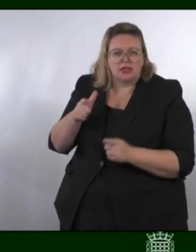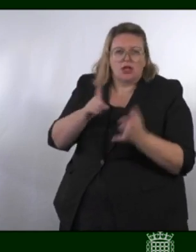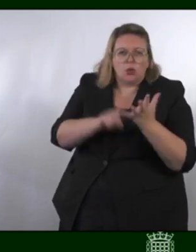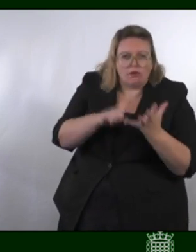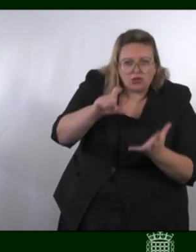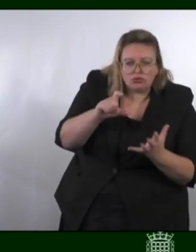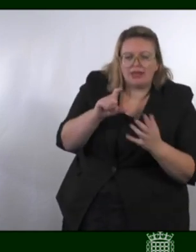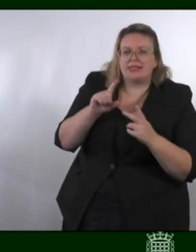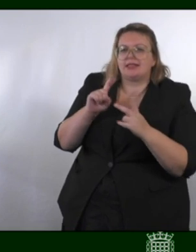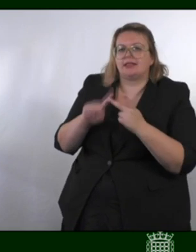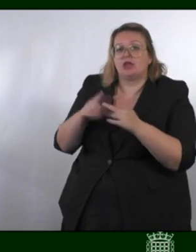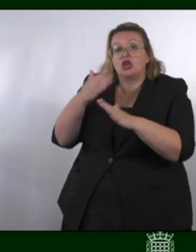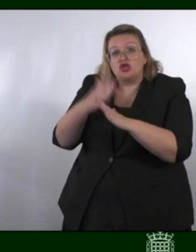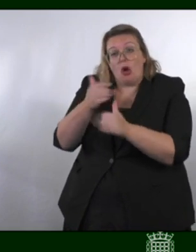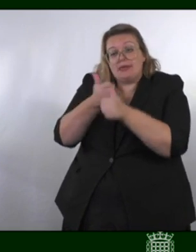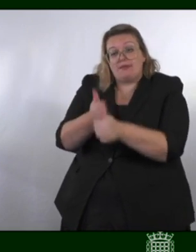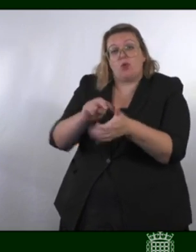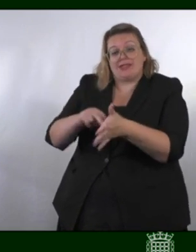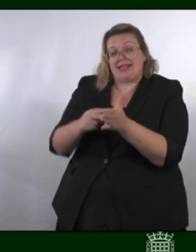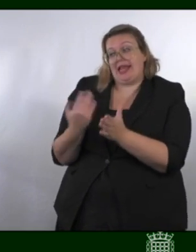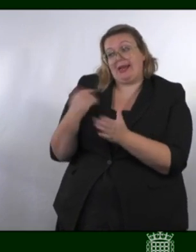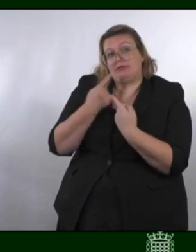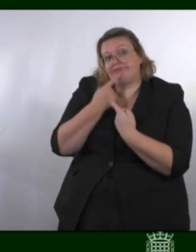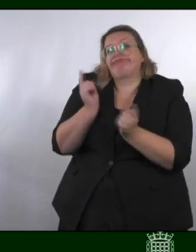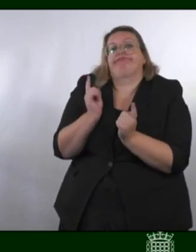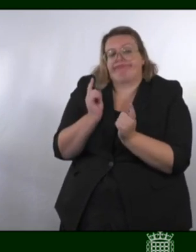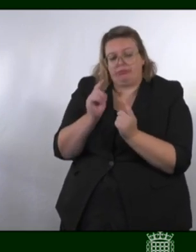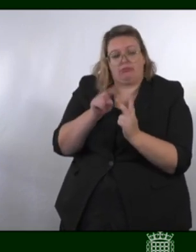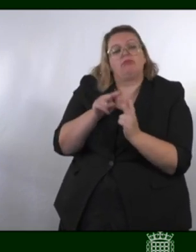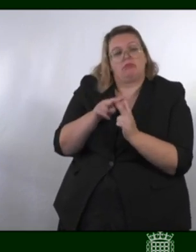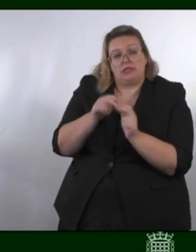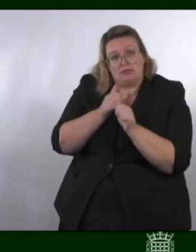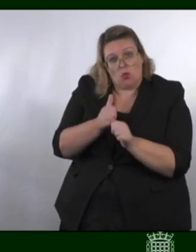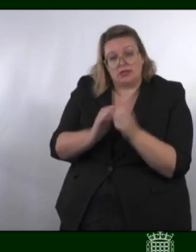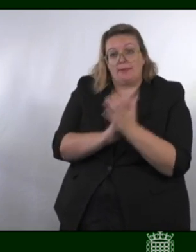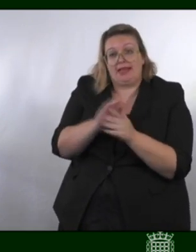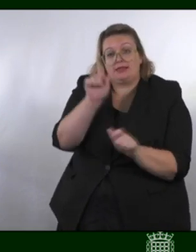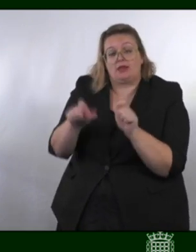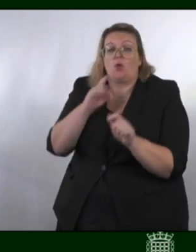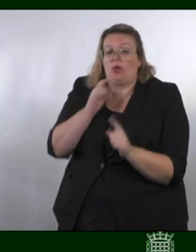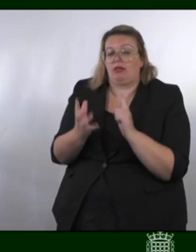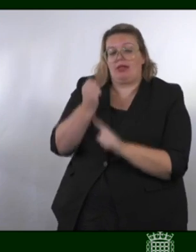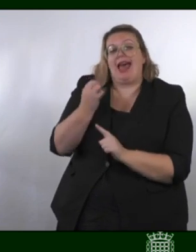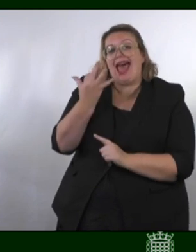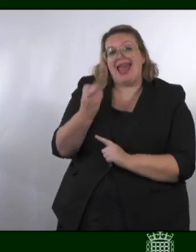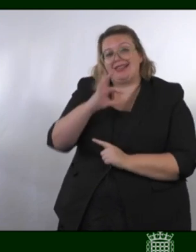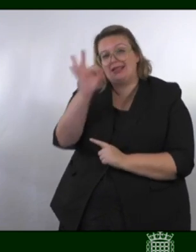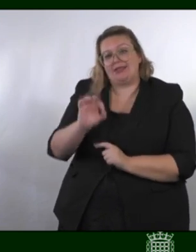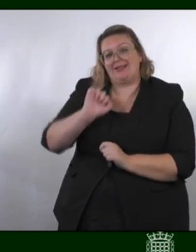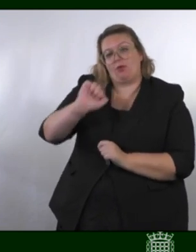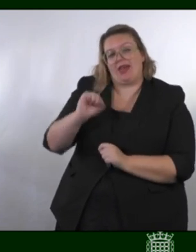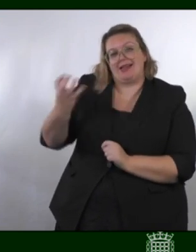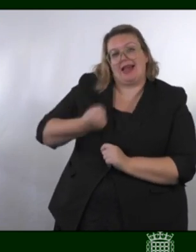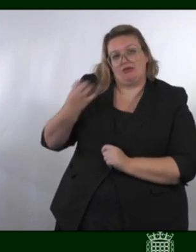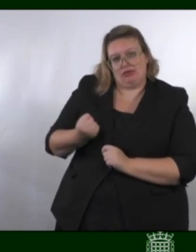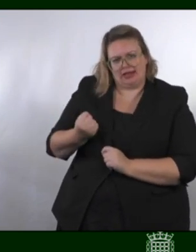the job support scheme that we've just announced, and workers will be getting 80% of their existing salary. We will get